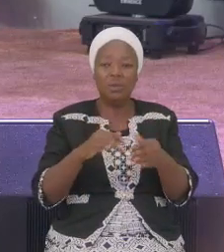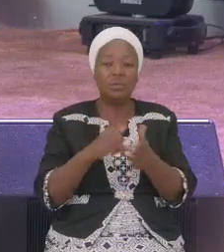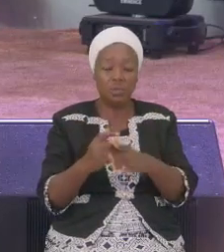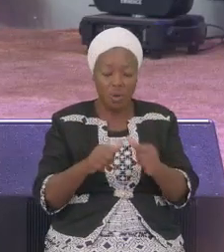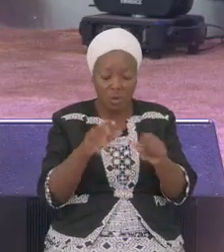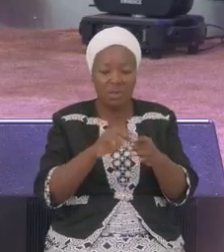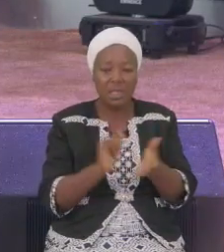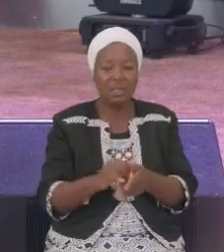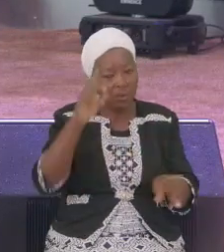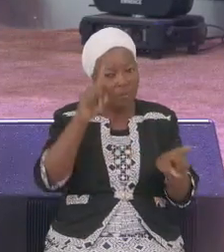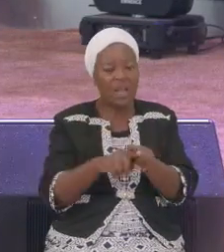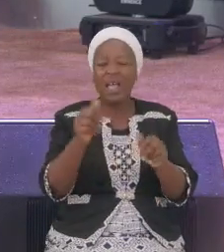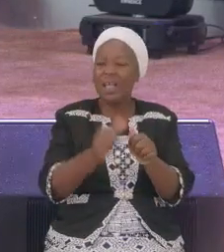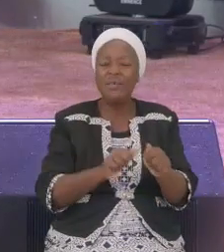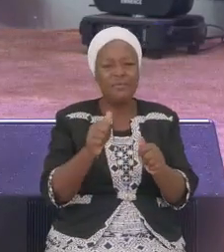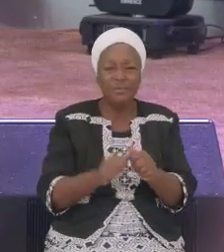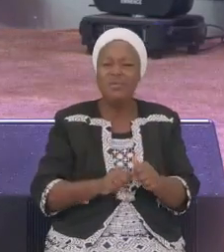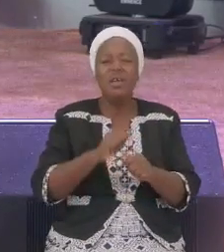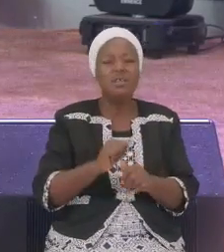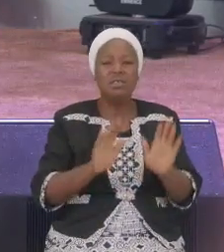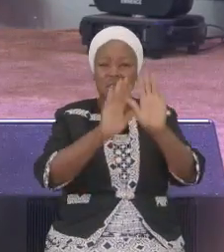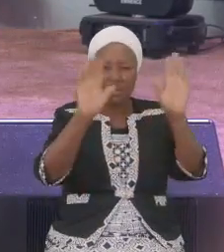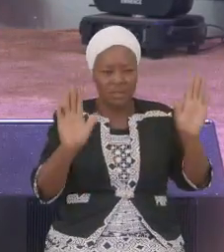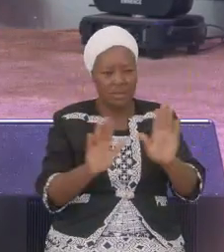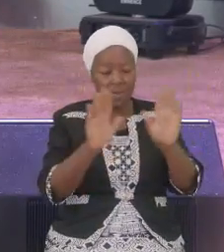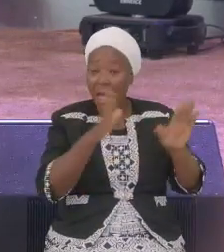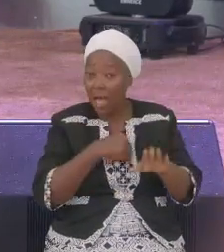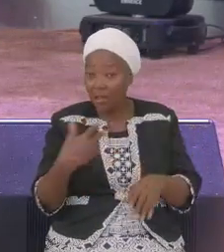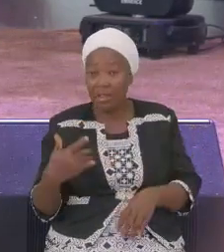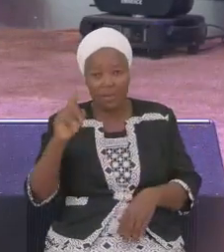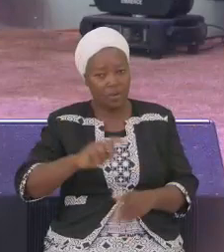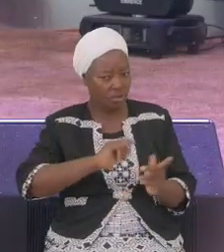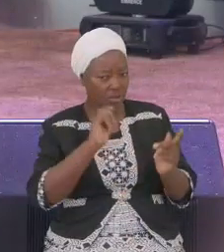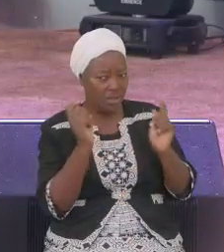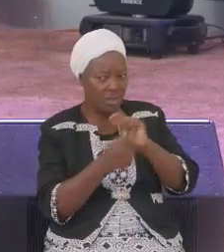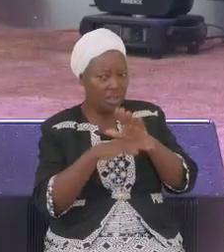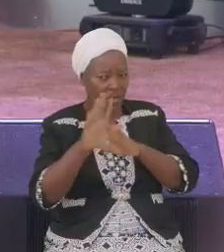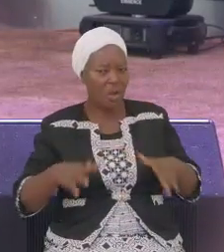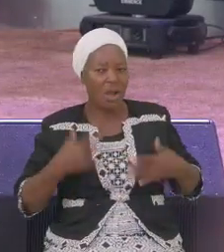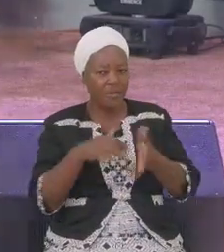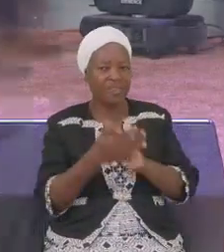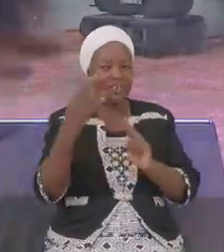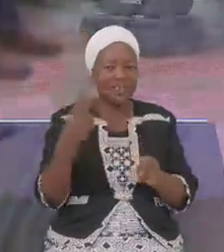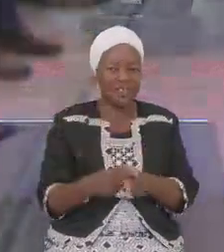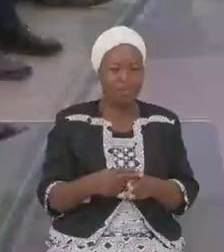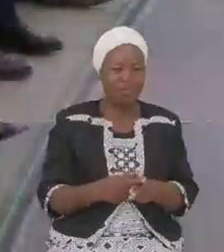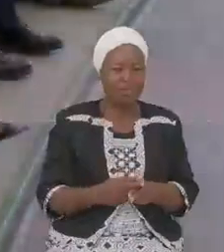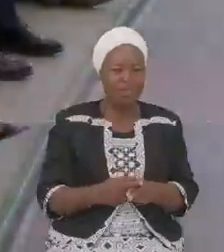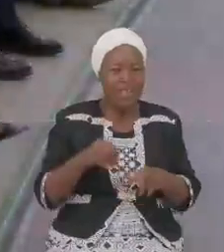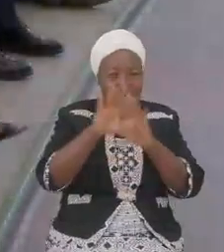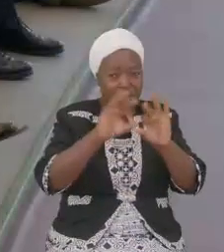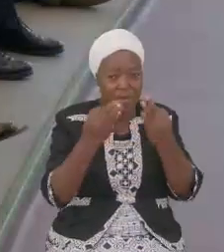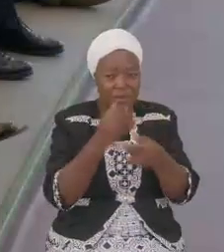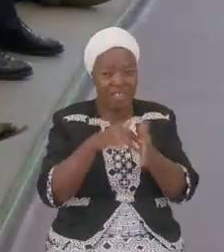covenant every Sunday. And things must change in your life, in your